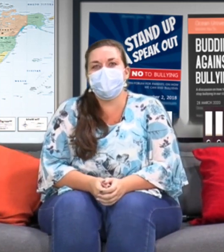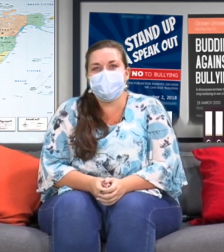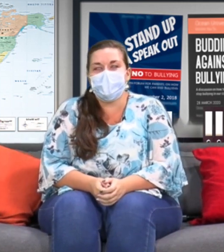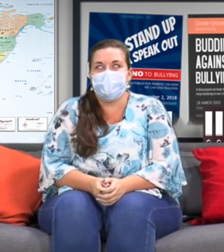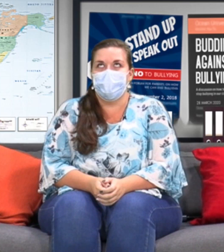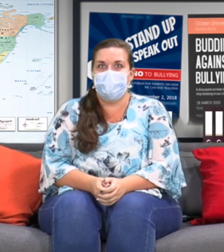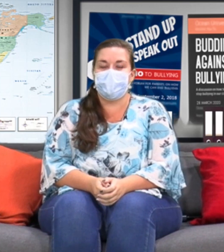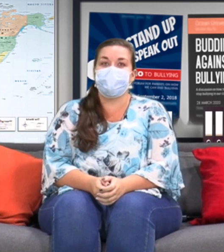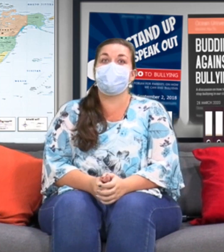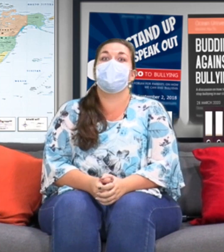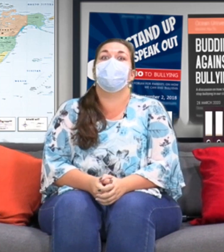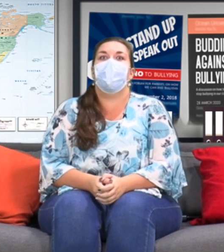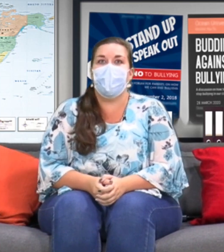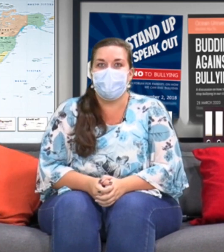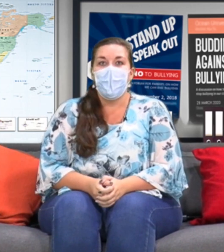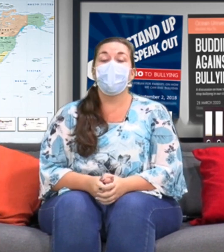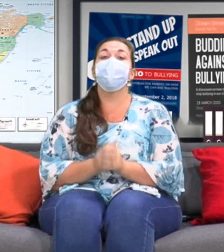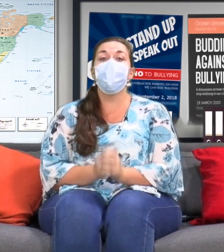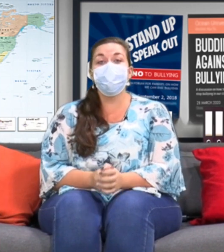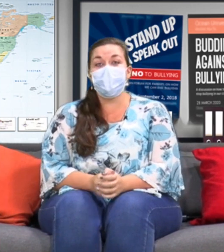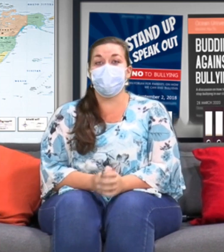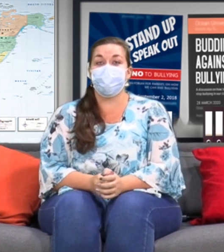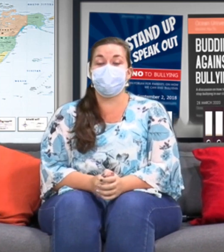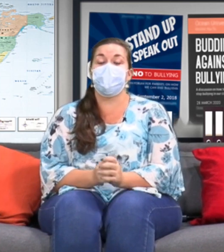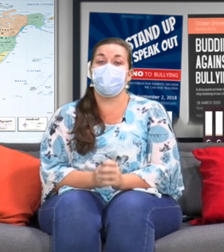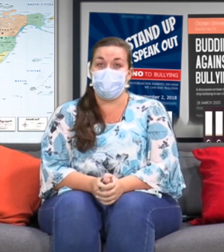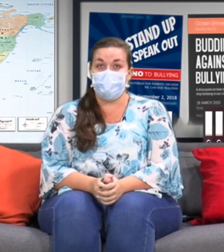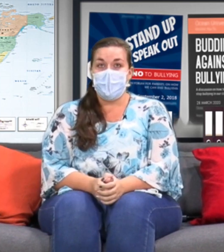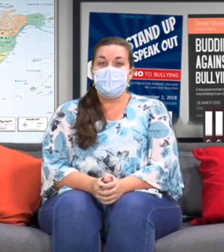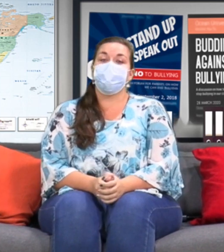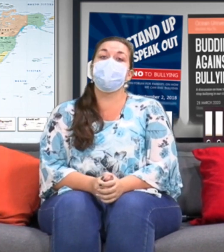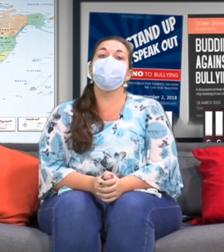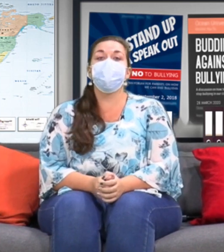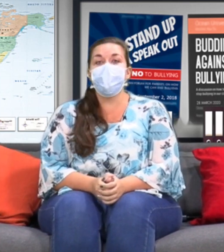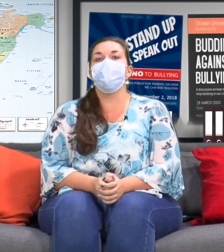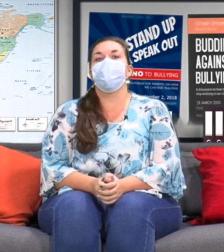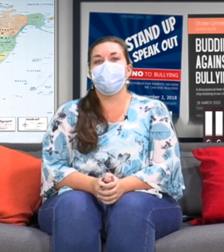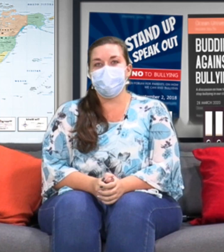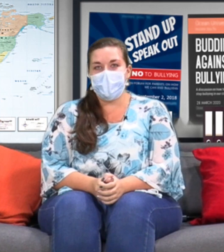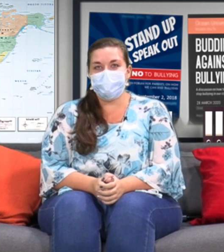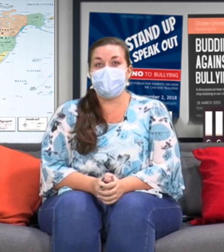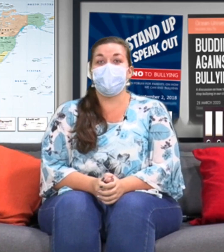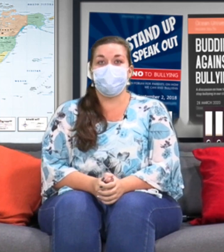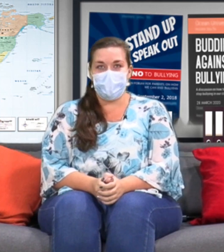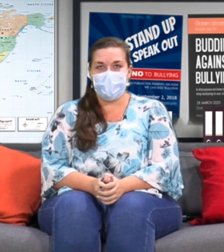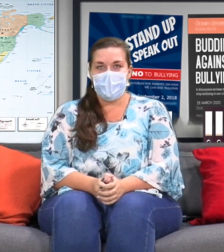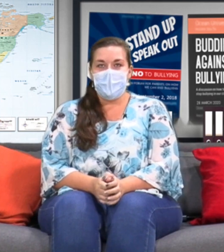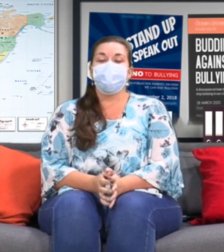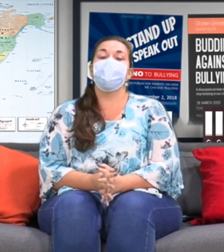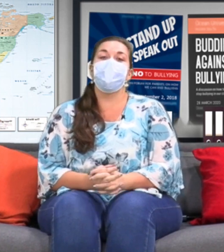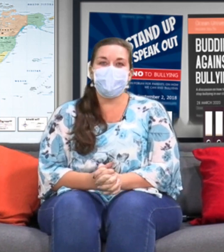if it itches, I know the itches can get bad. We don't touch our face at all, so we don't spread the coronavirus even